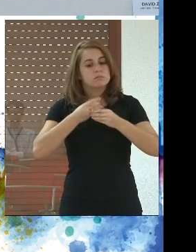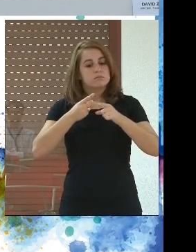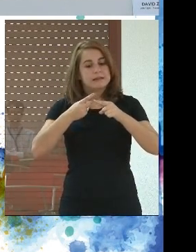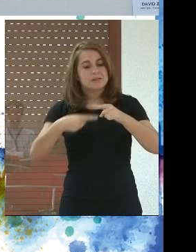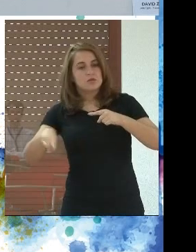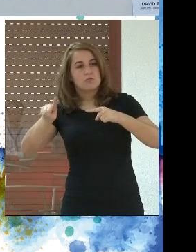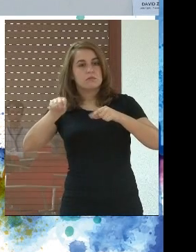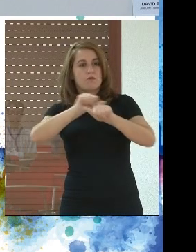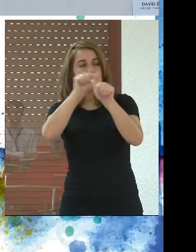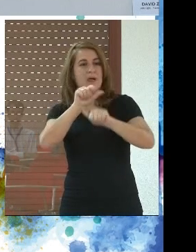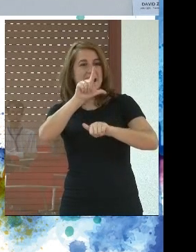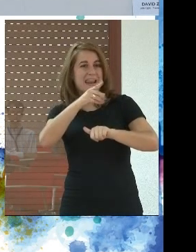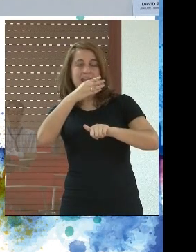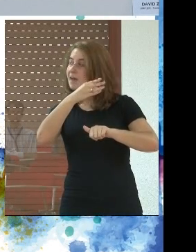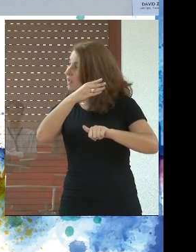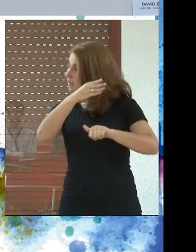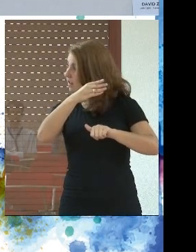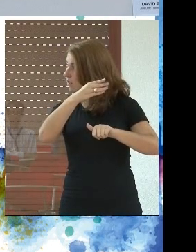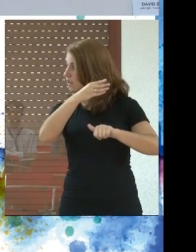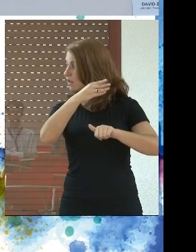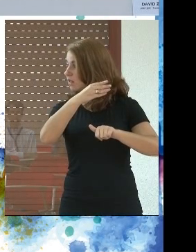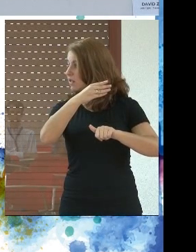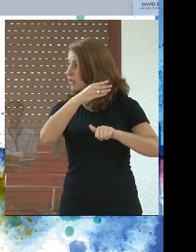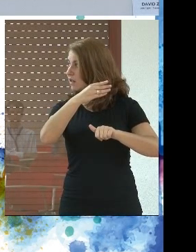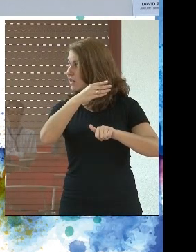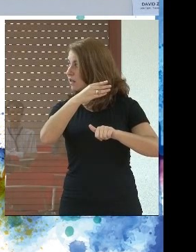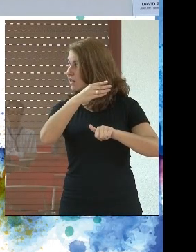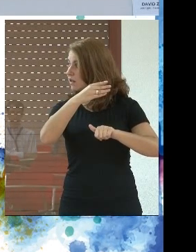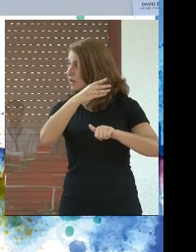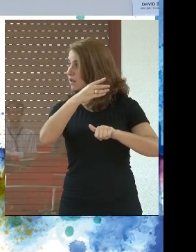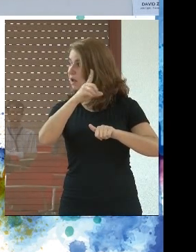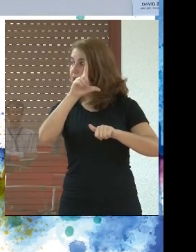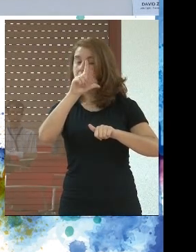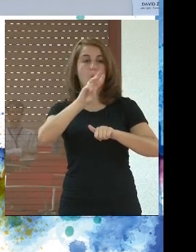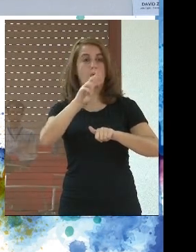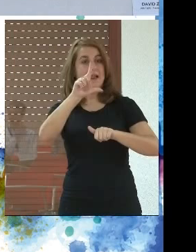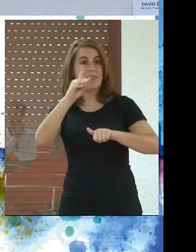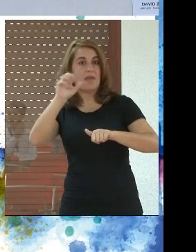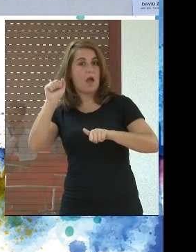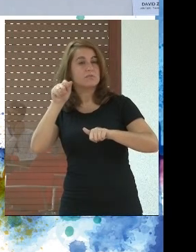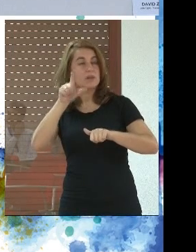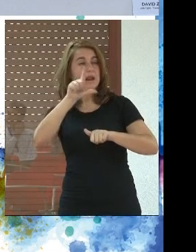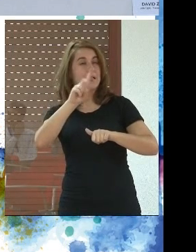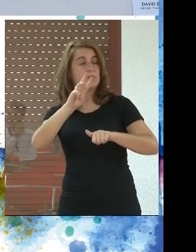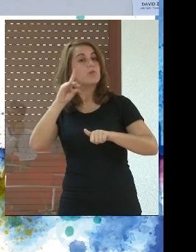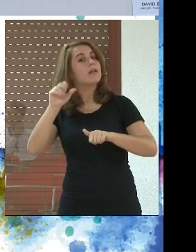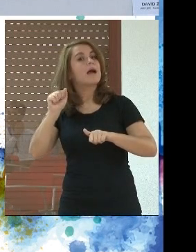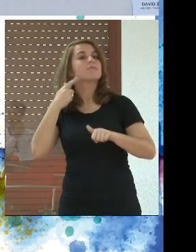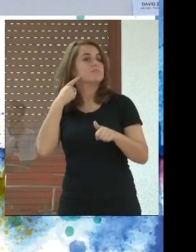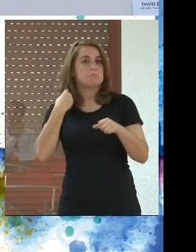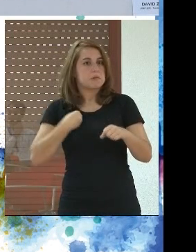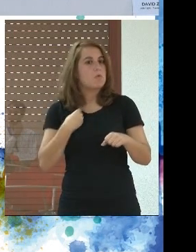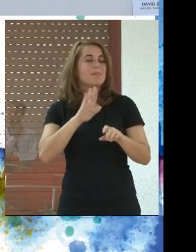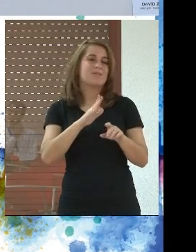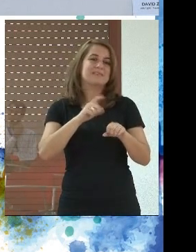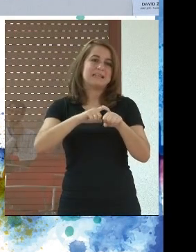use LDA algorithm extension, which is called stepwise analysis, which is nothing more